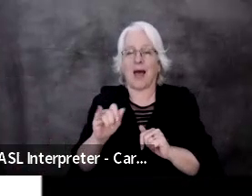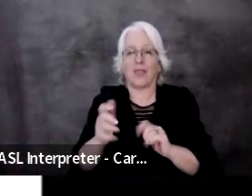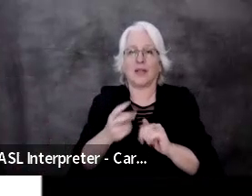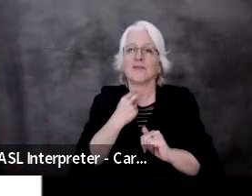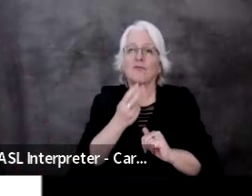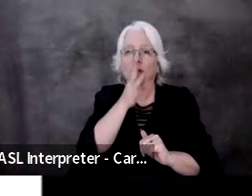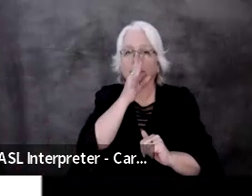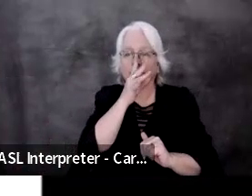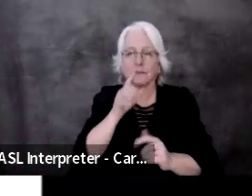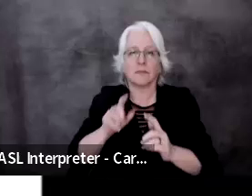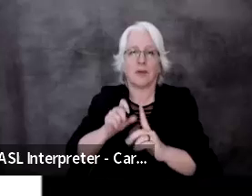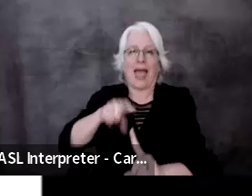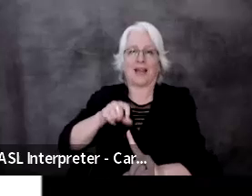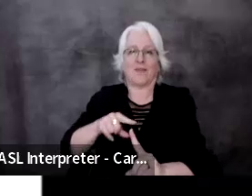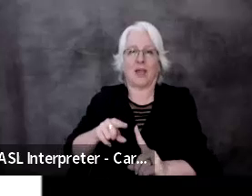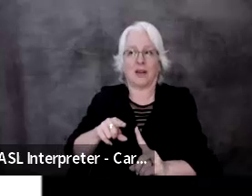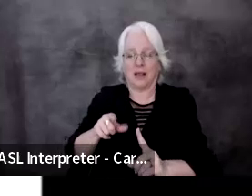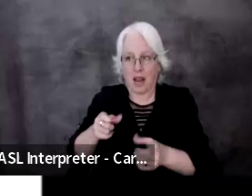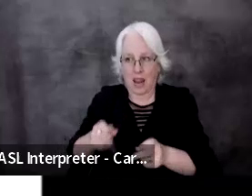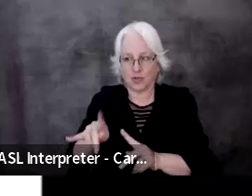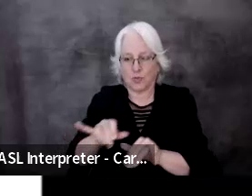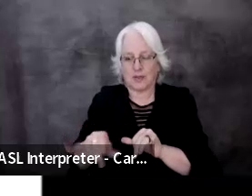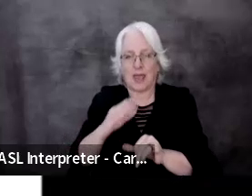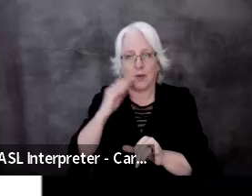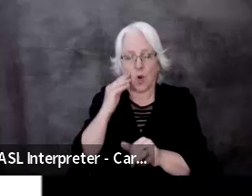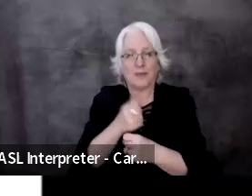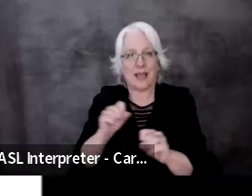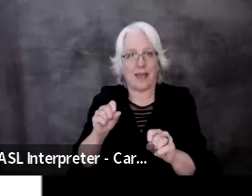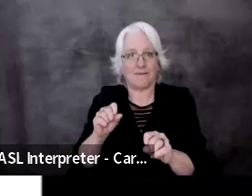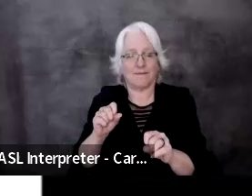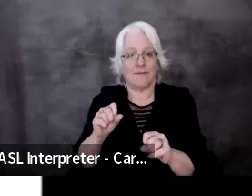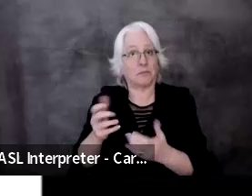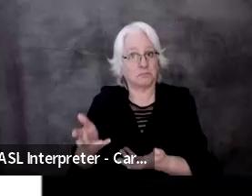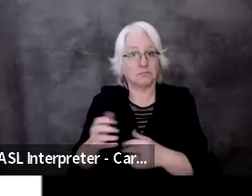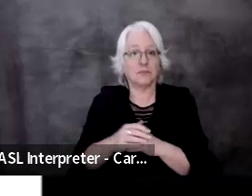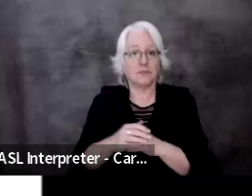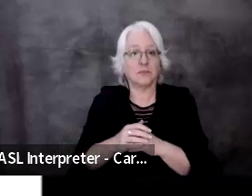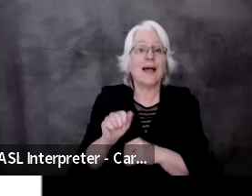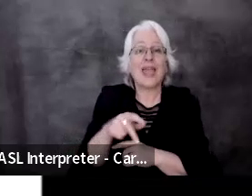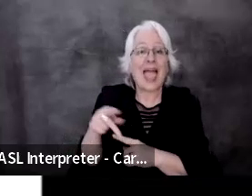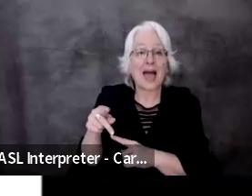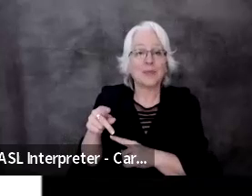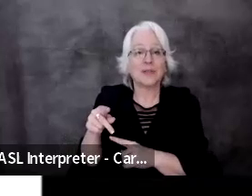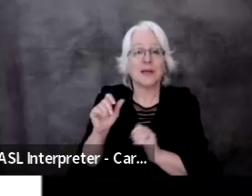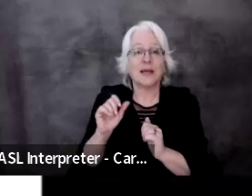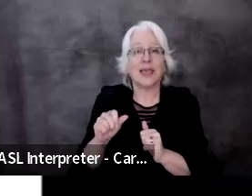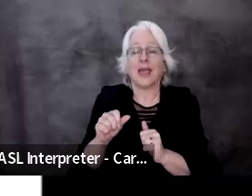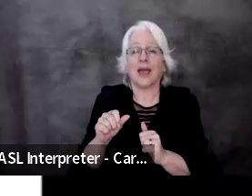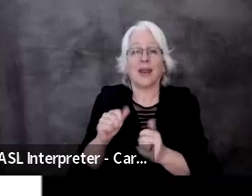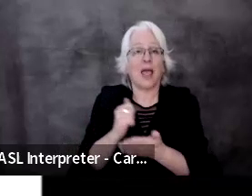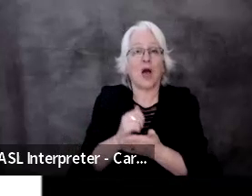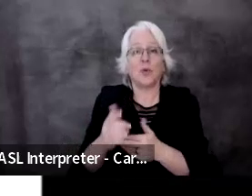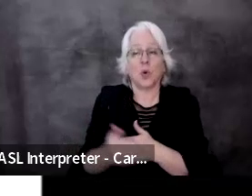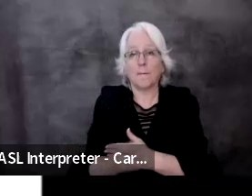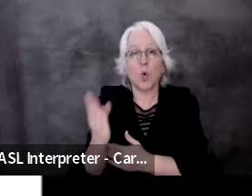your home safely and securely. Apps can enable a number of skills, such as morning routines, right?